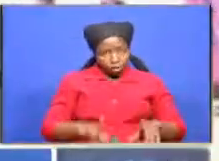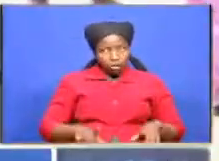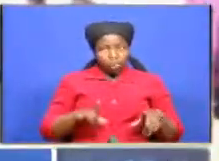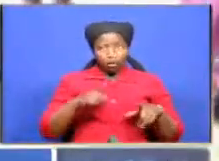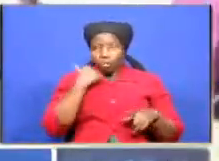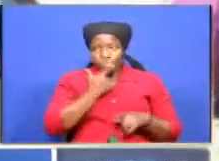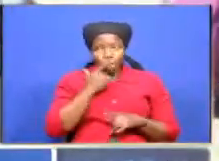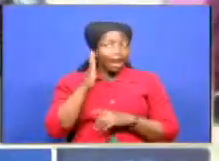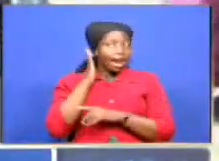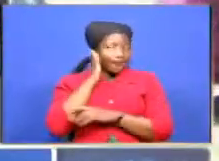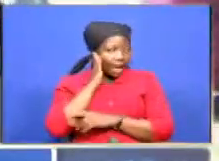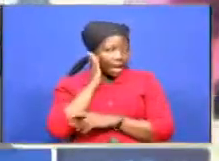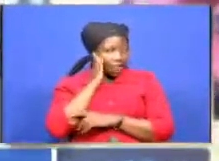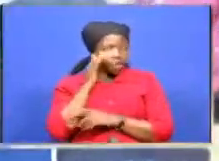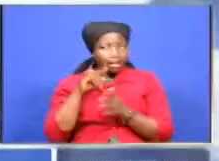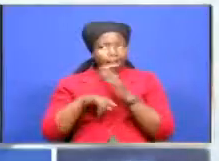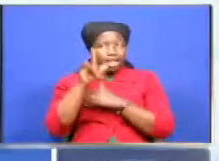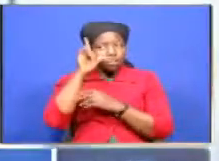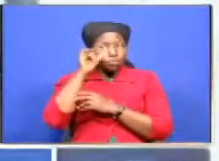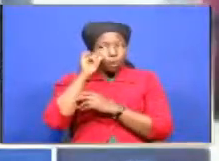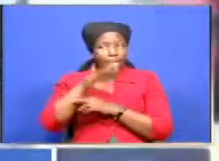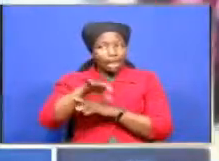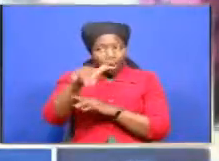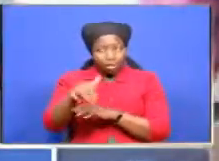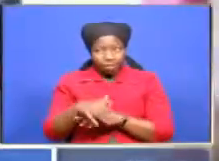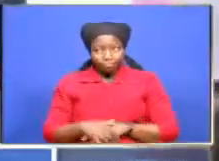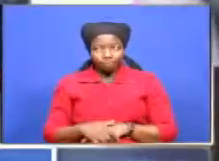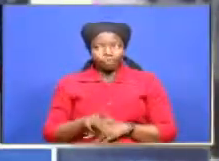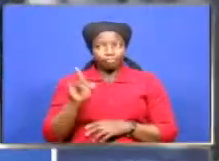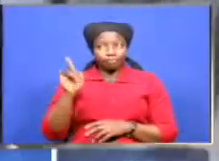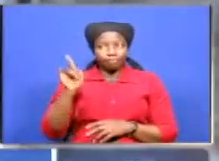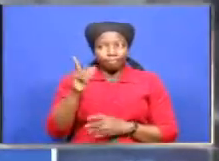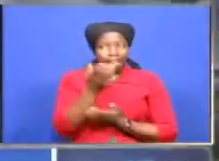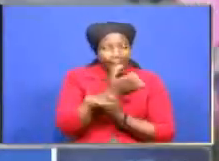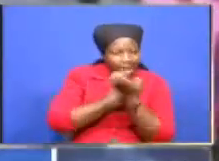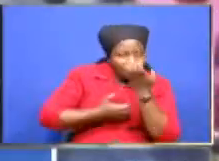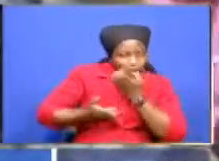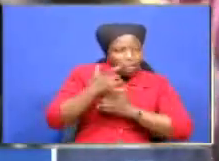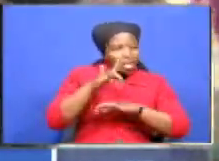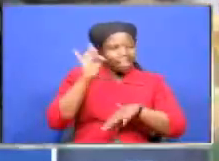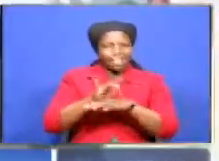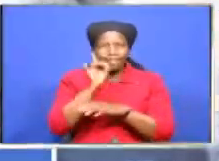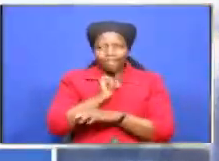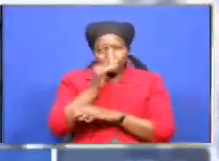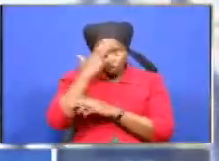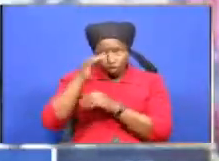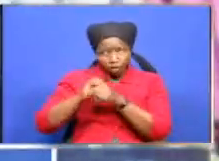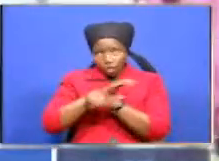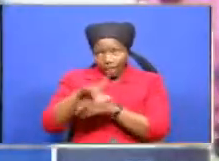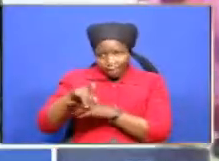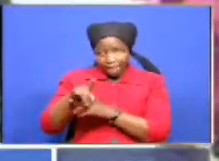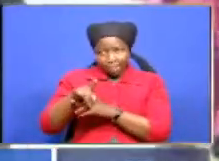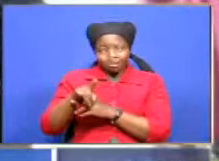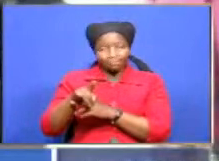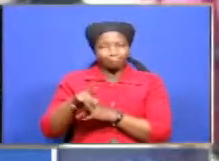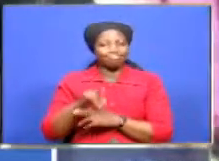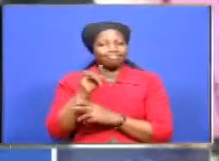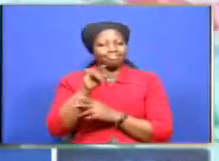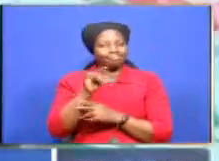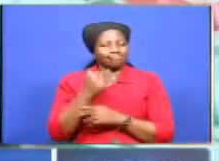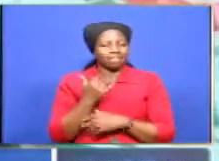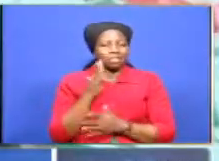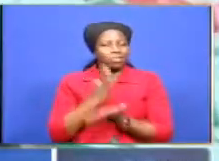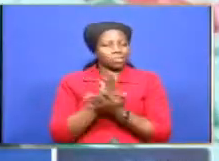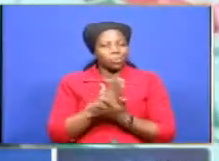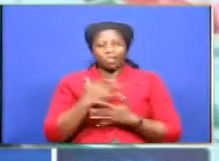impairment disability in Mombasa County who have been economically affected by the deadly coronavirus pandemic had a reason to